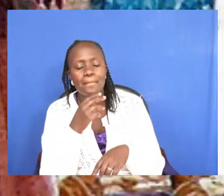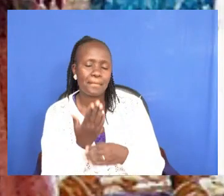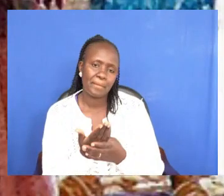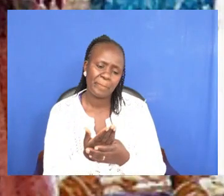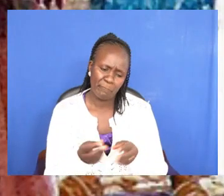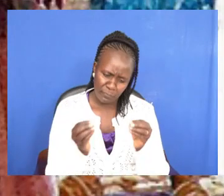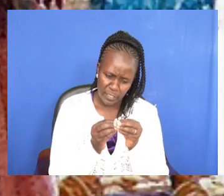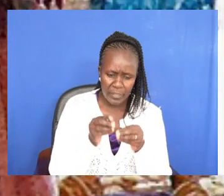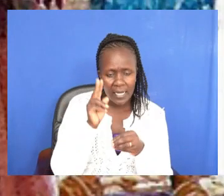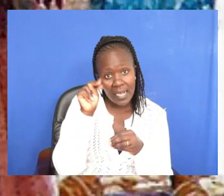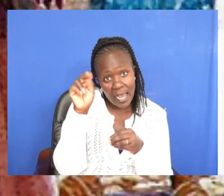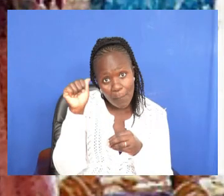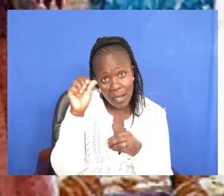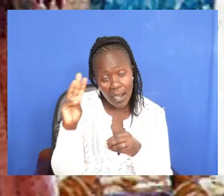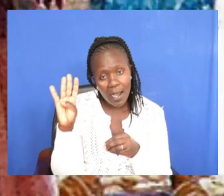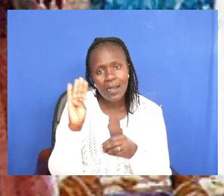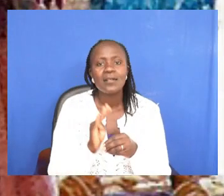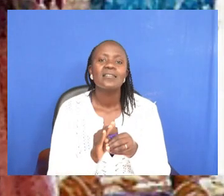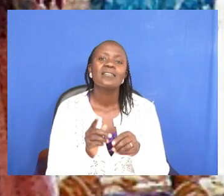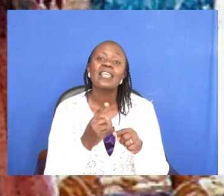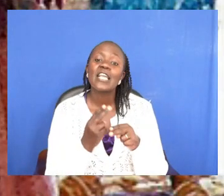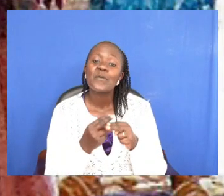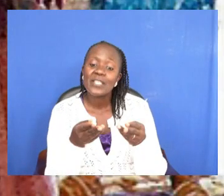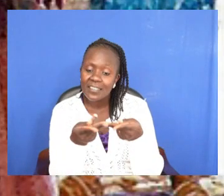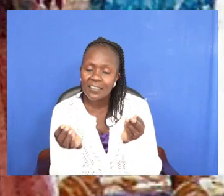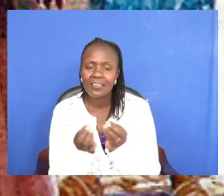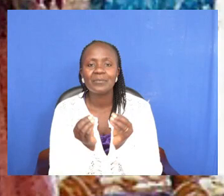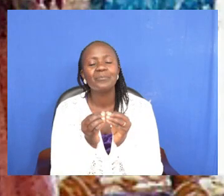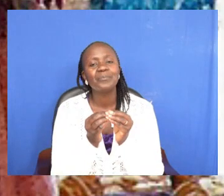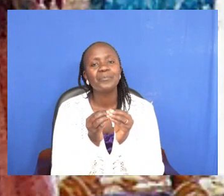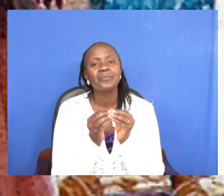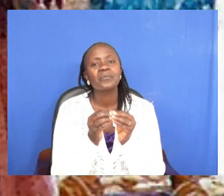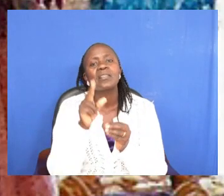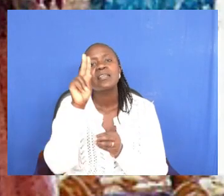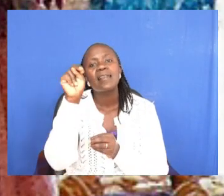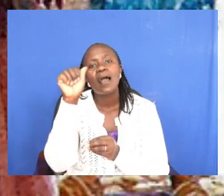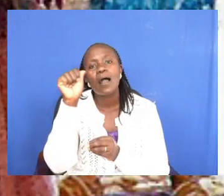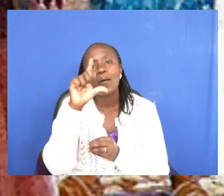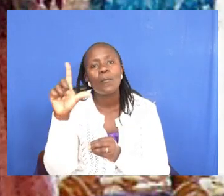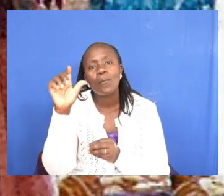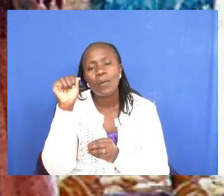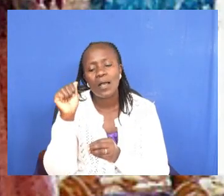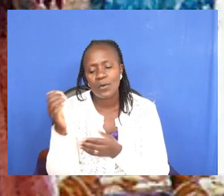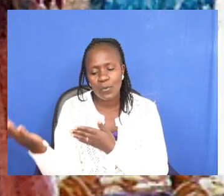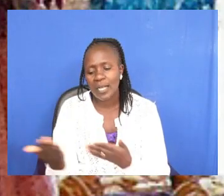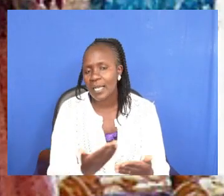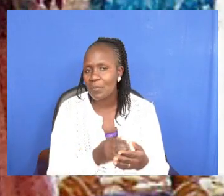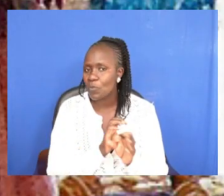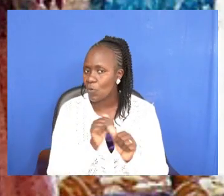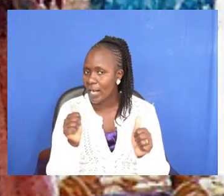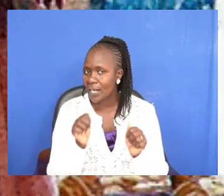went to Nabal, and when they met Nabal, Nabal didn't welcome them